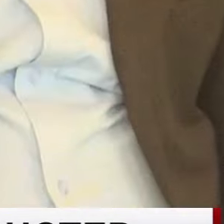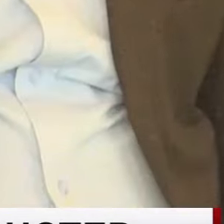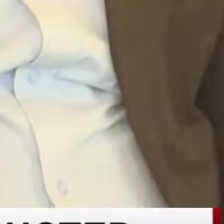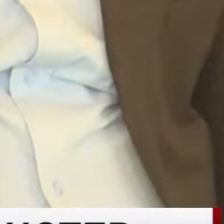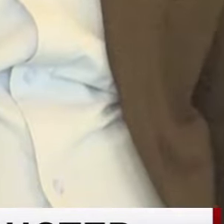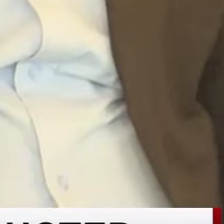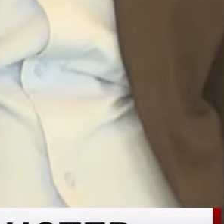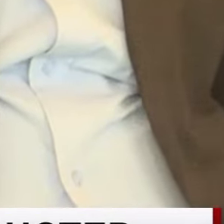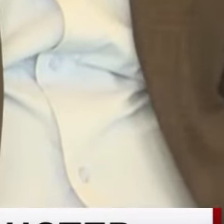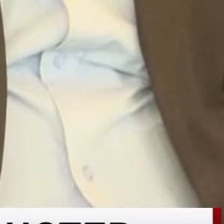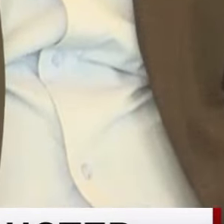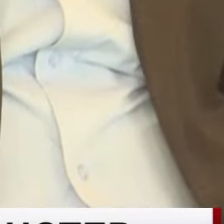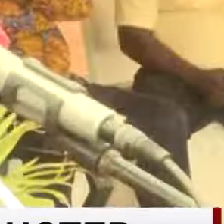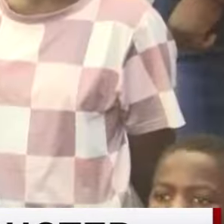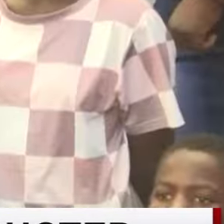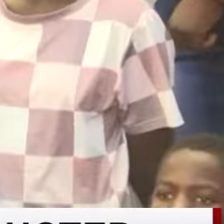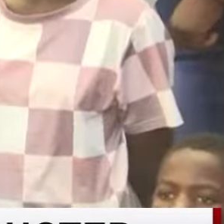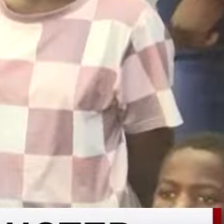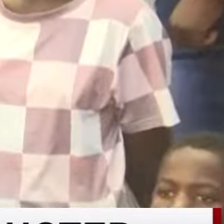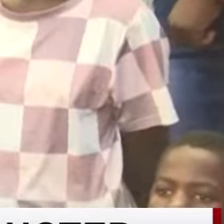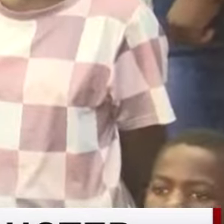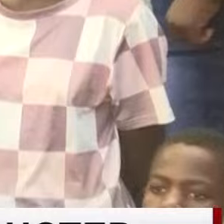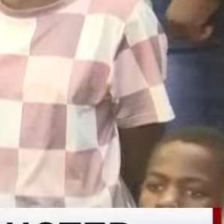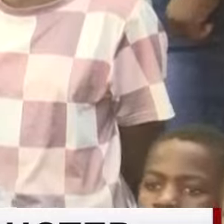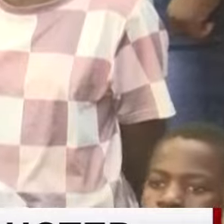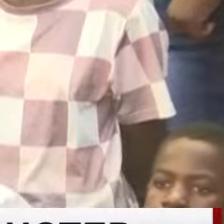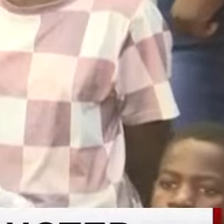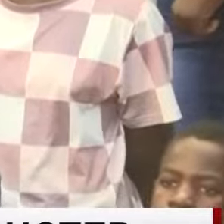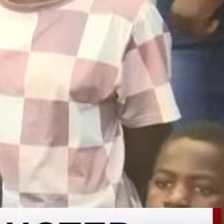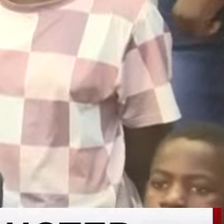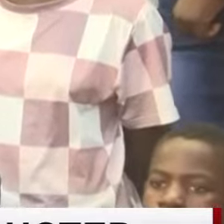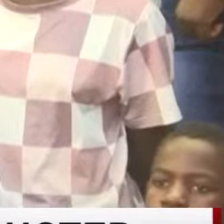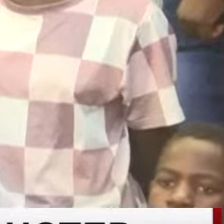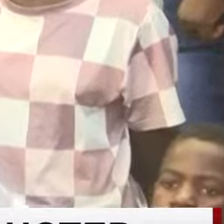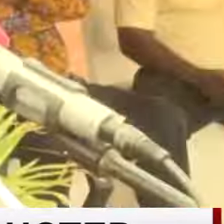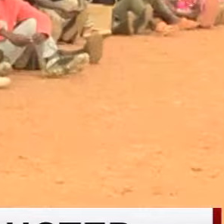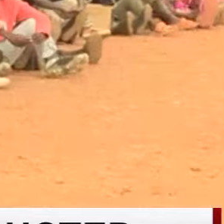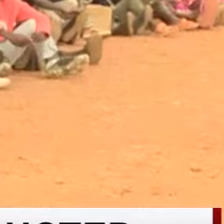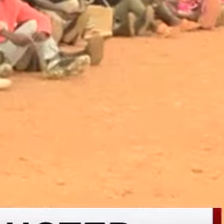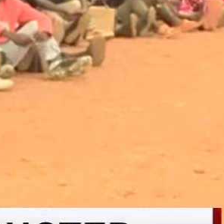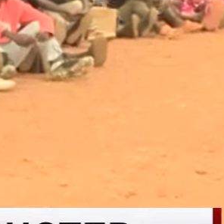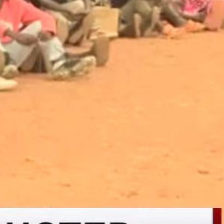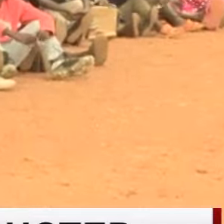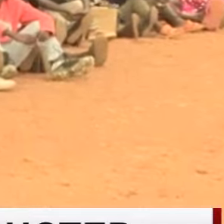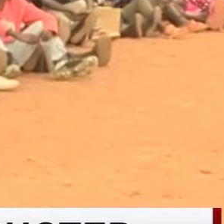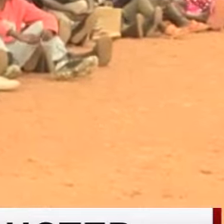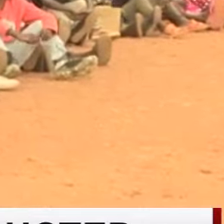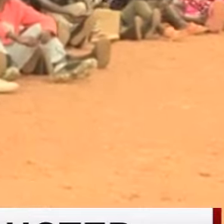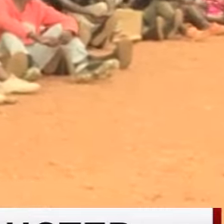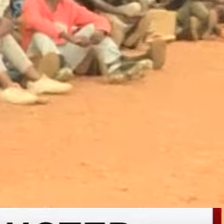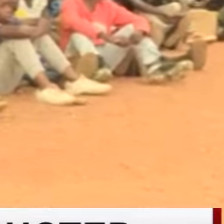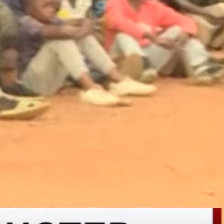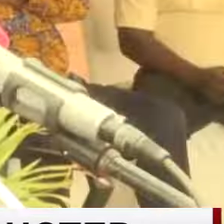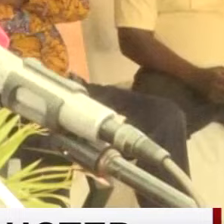increased productivity. The new Dodo government will continue to offer the agriculture support to the farmers